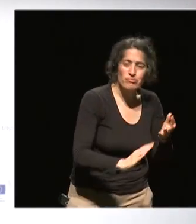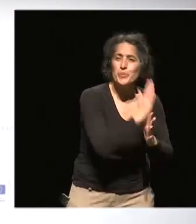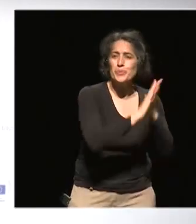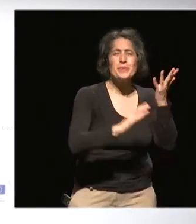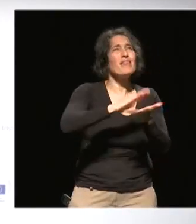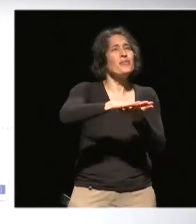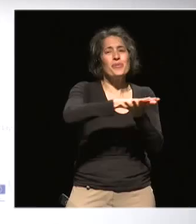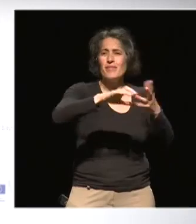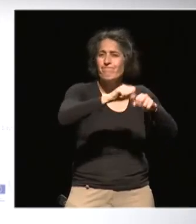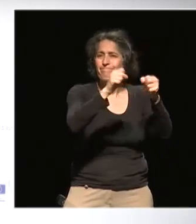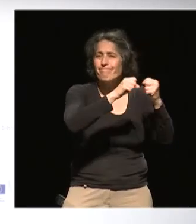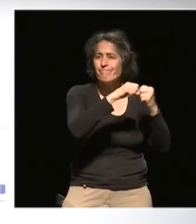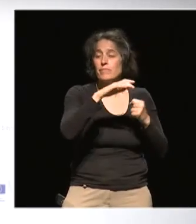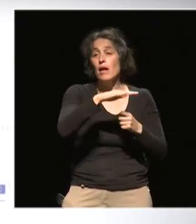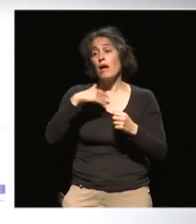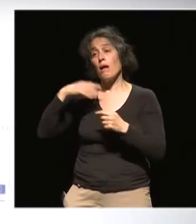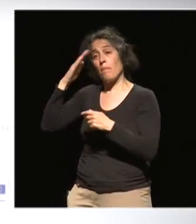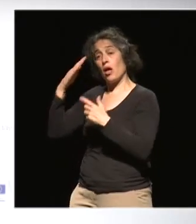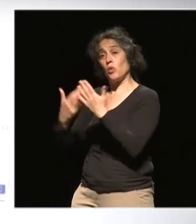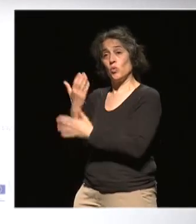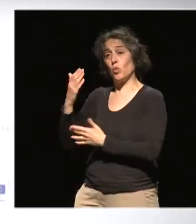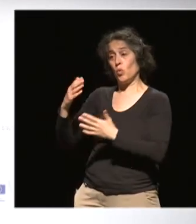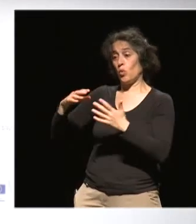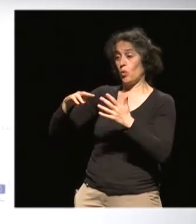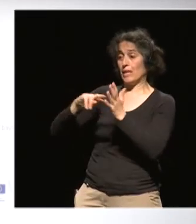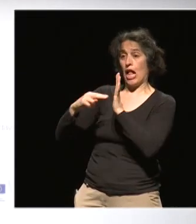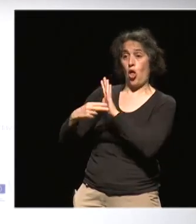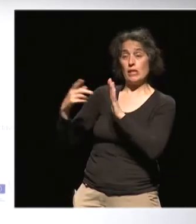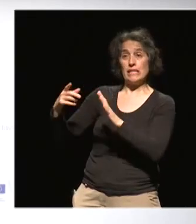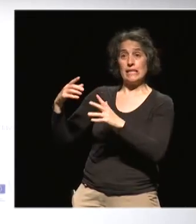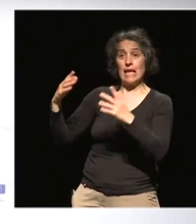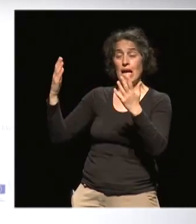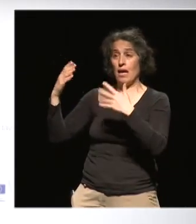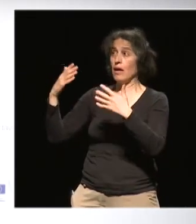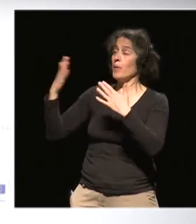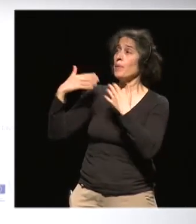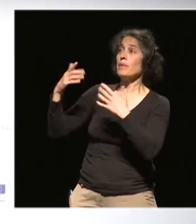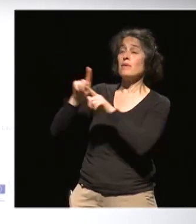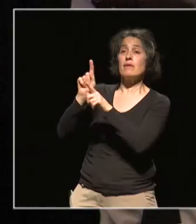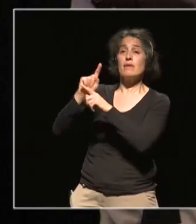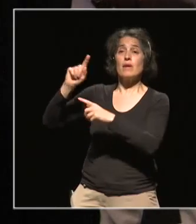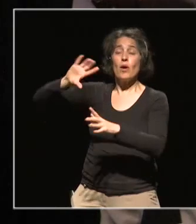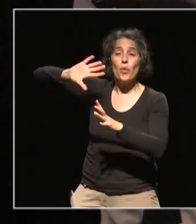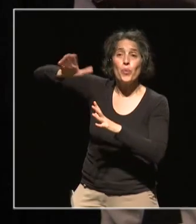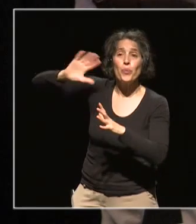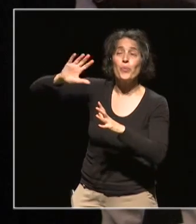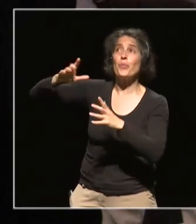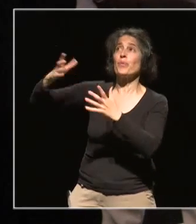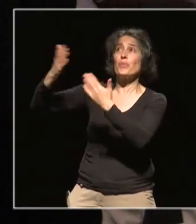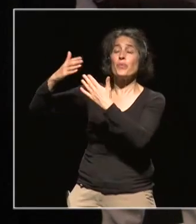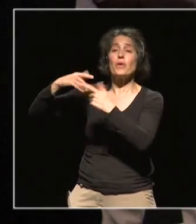it only with green technologies. We have to change our pattern of consumption. We have to fight